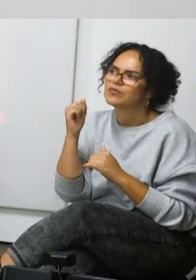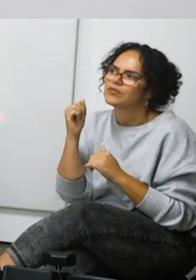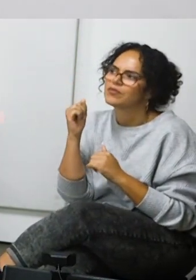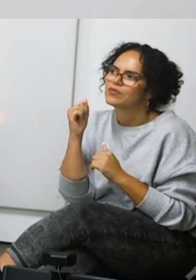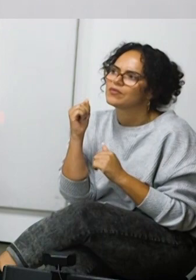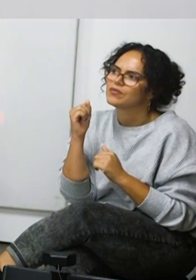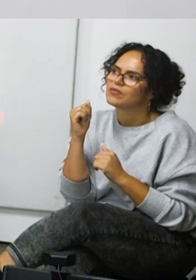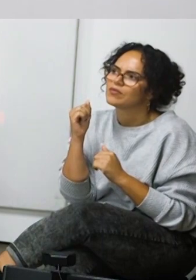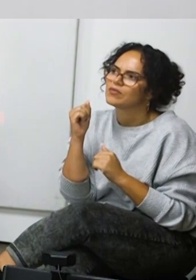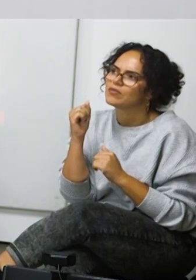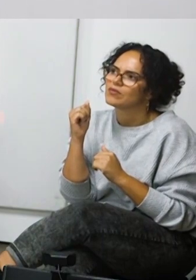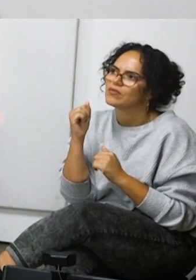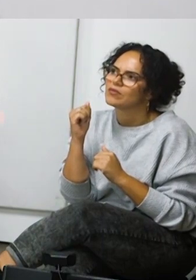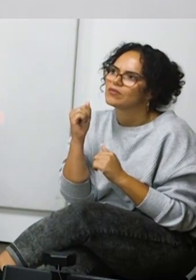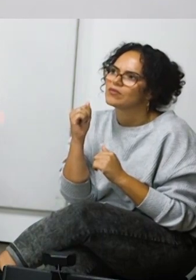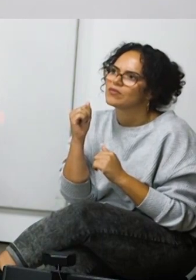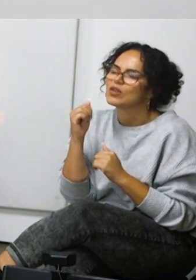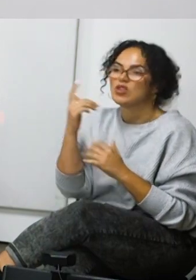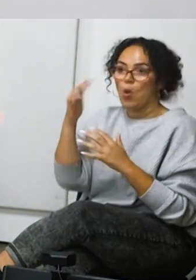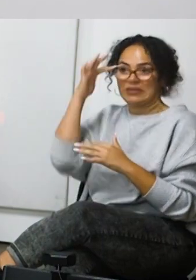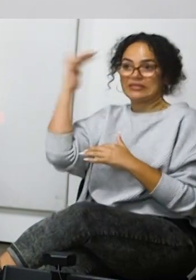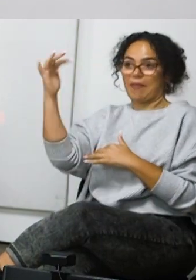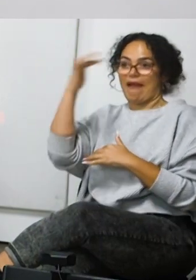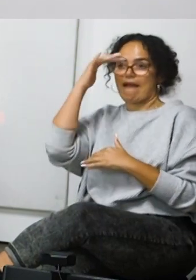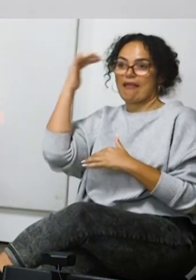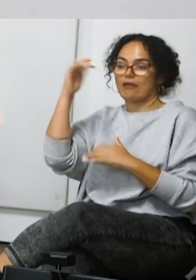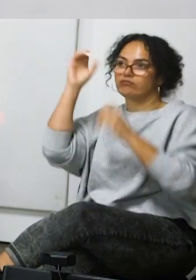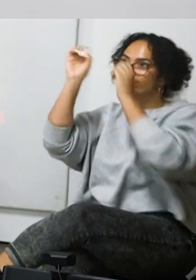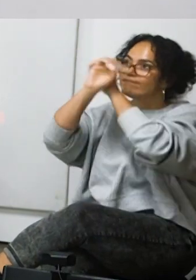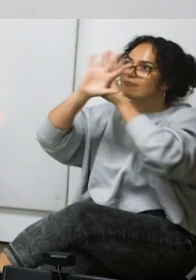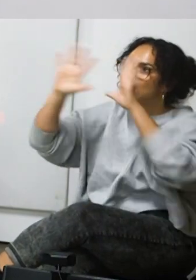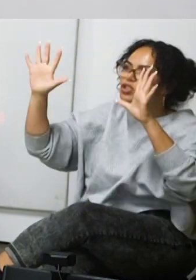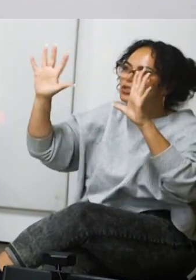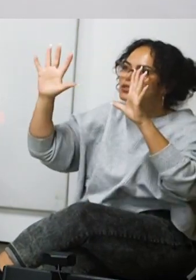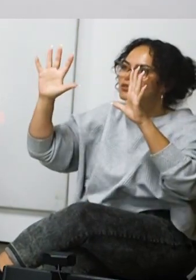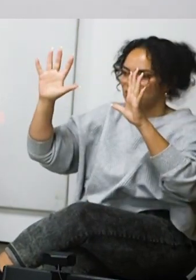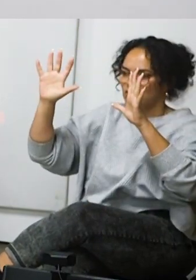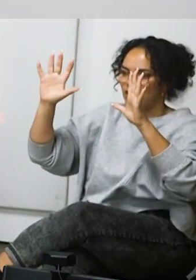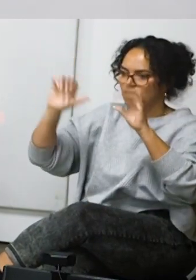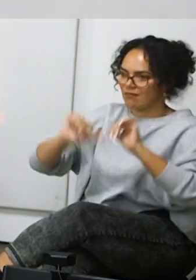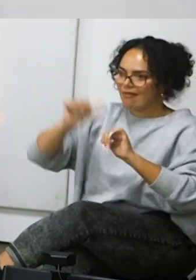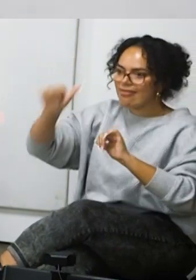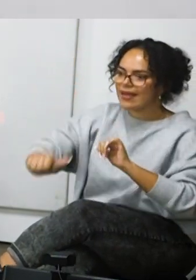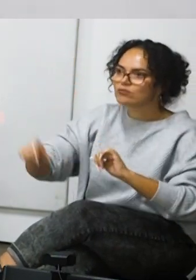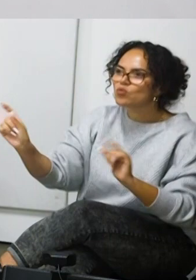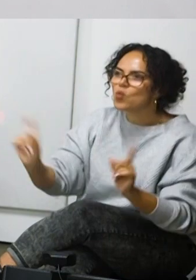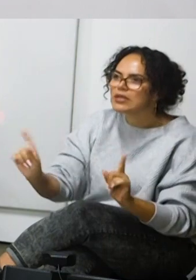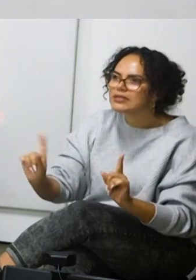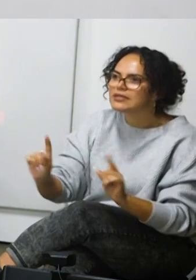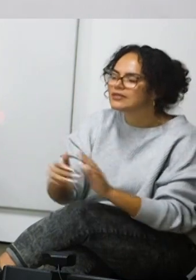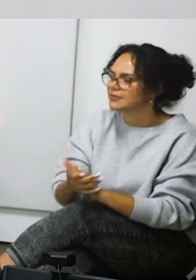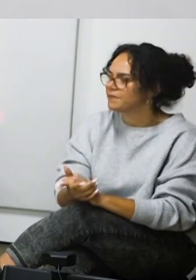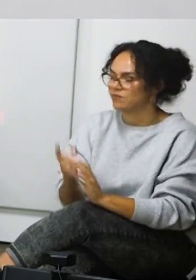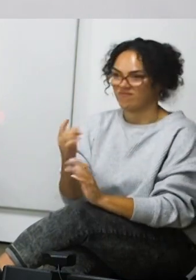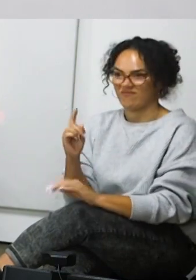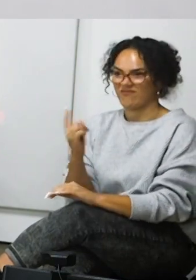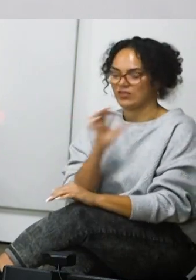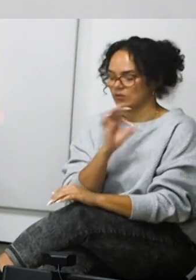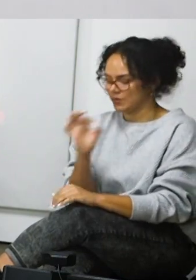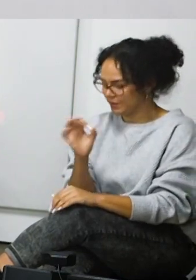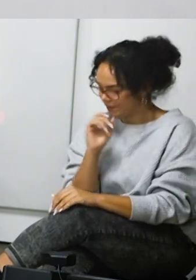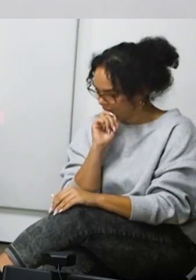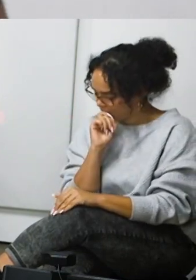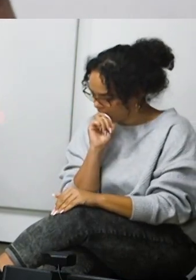speculation, action is the hard thing after it, right? We imagine new futures, but then like, what are those next steps that could come from it? So maybe my first question is really